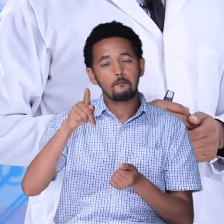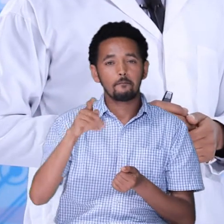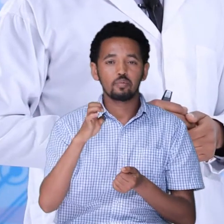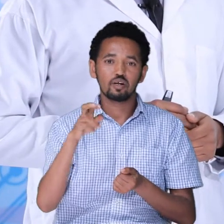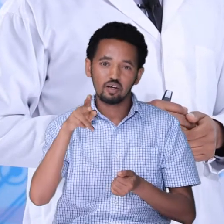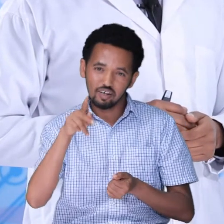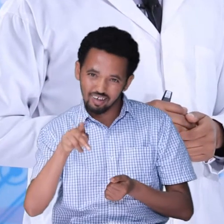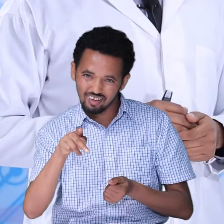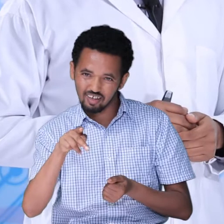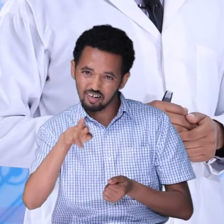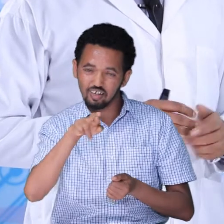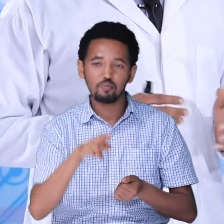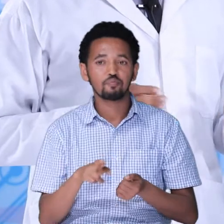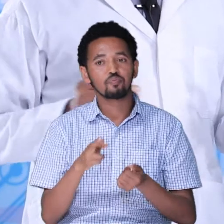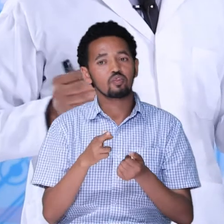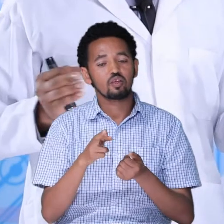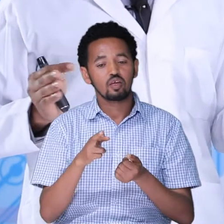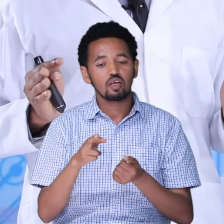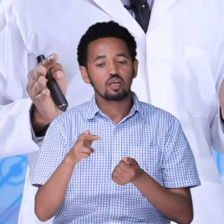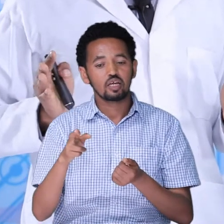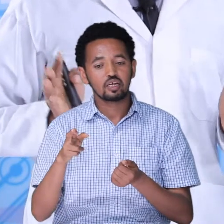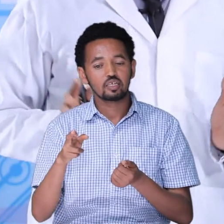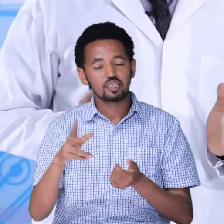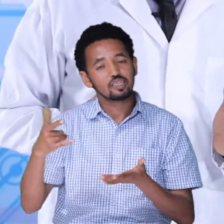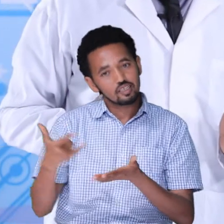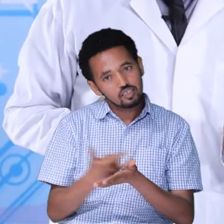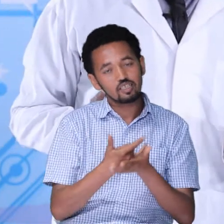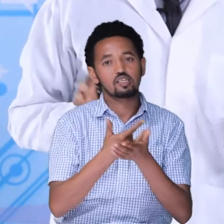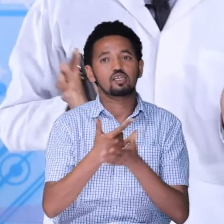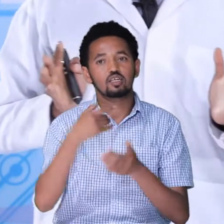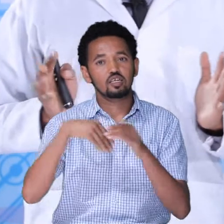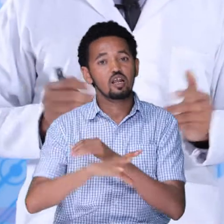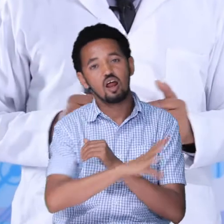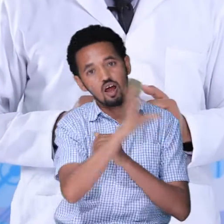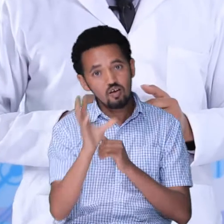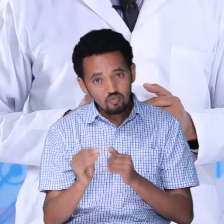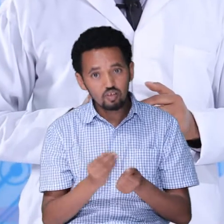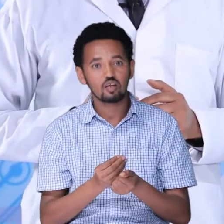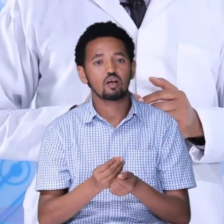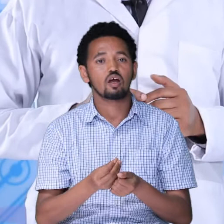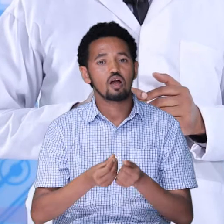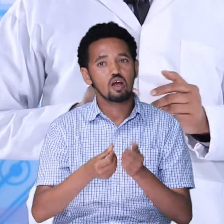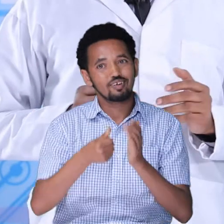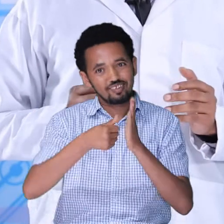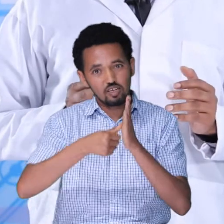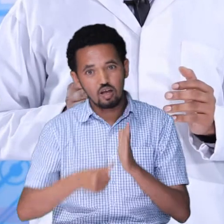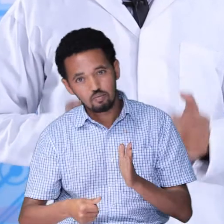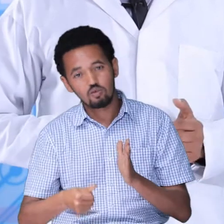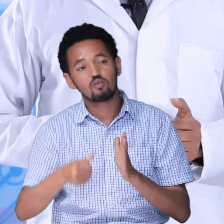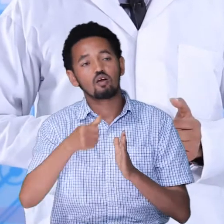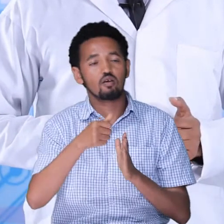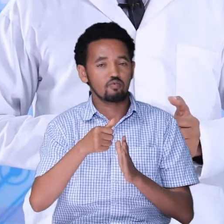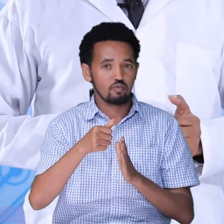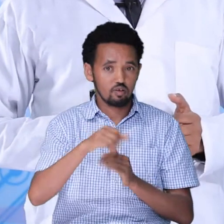pre-colonial period. There was ethnic conflict among African